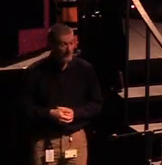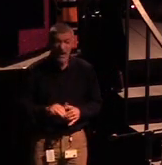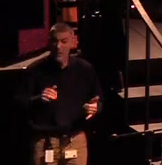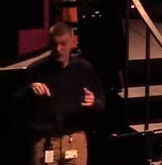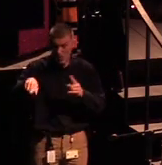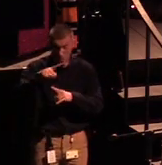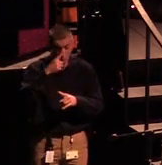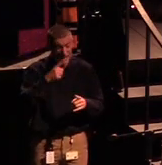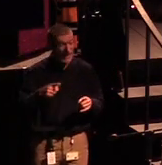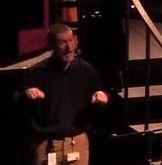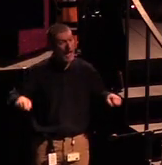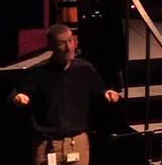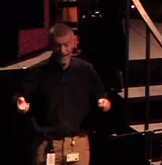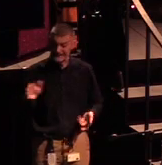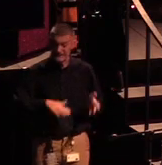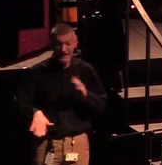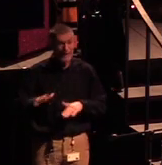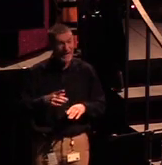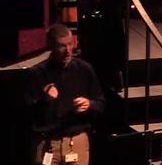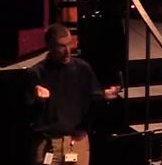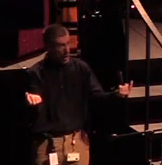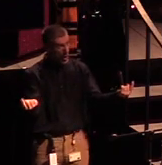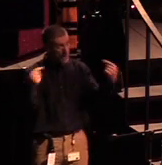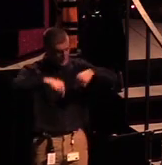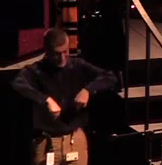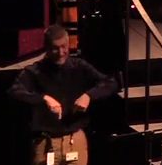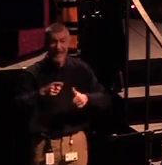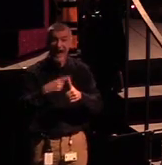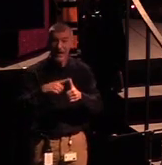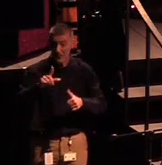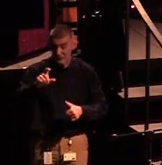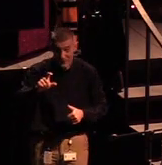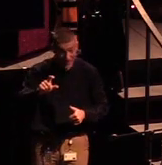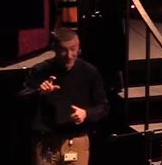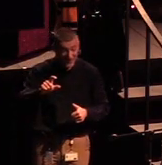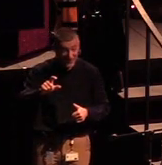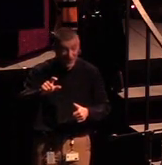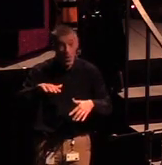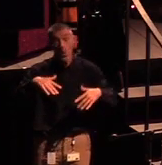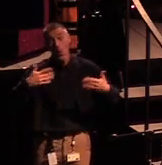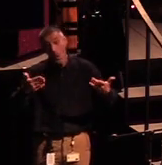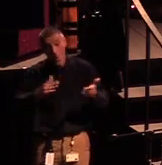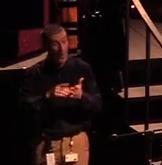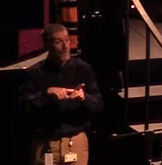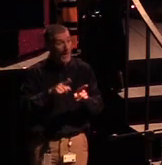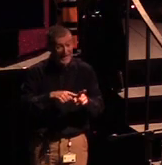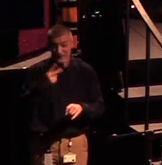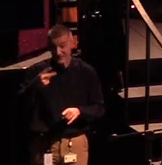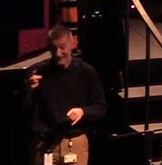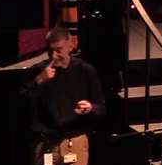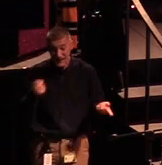and maybe come back on April the 12th or maybe come back on May the 22nd or